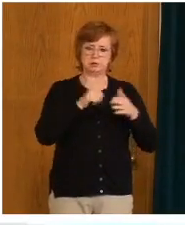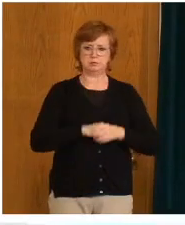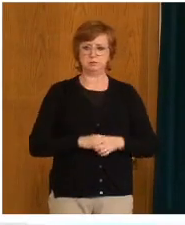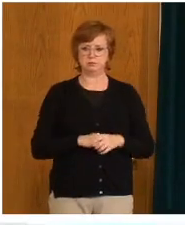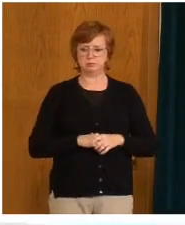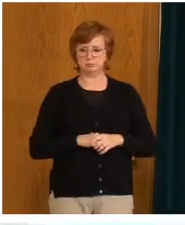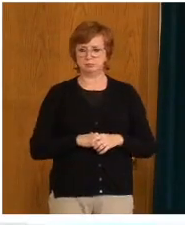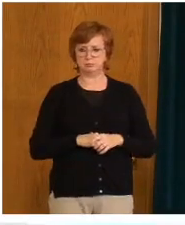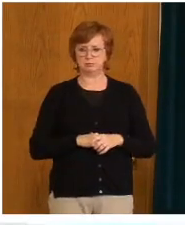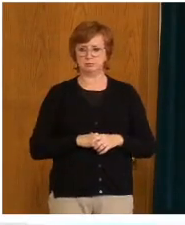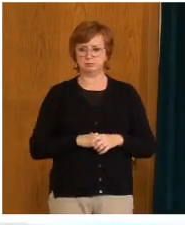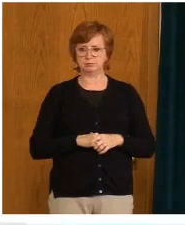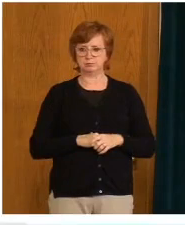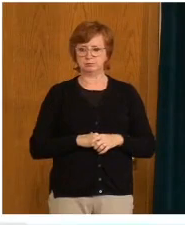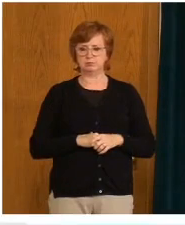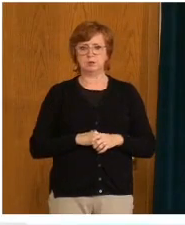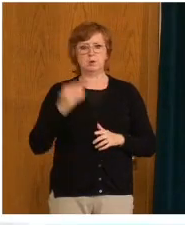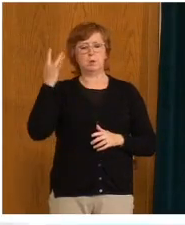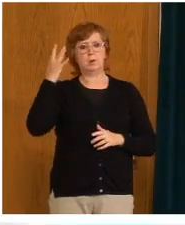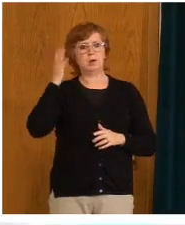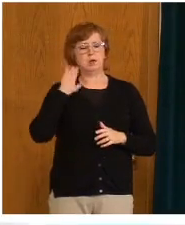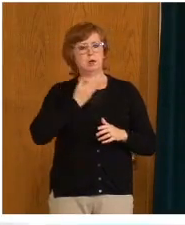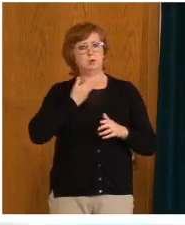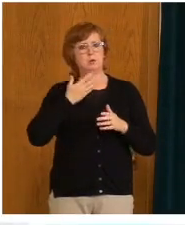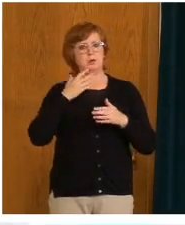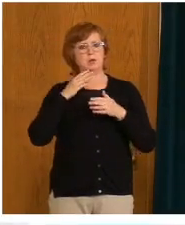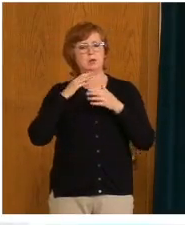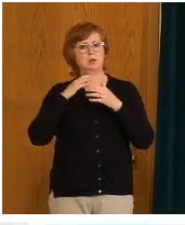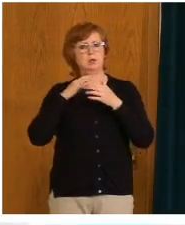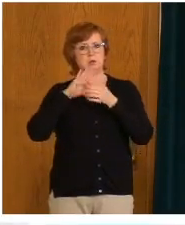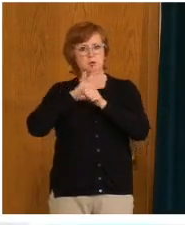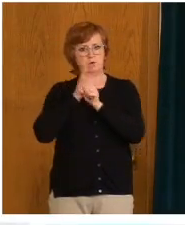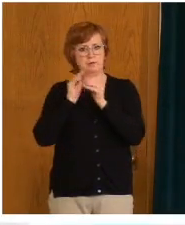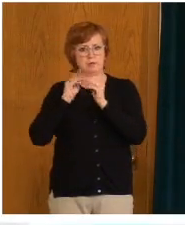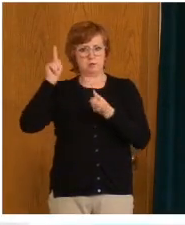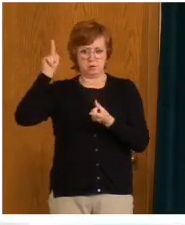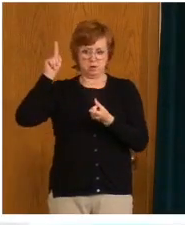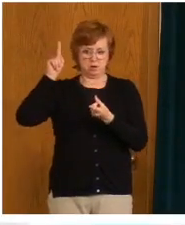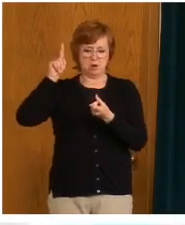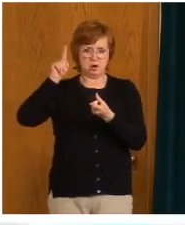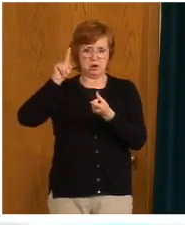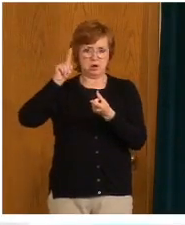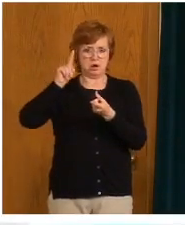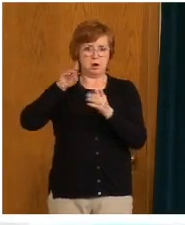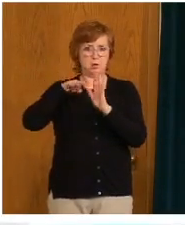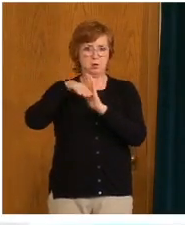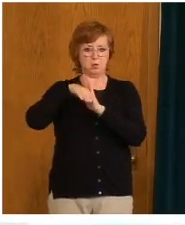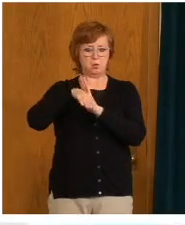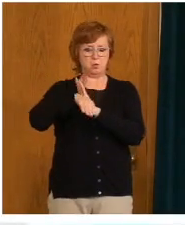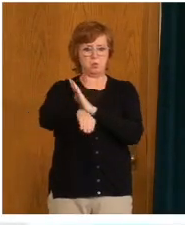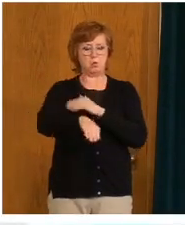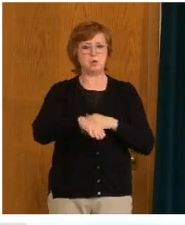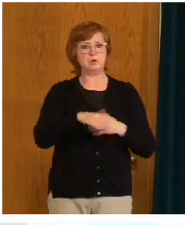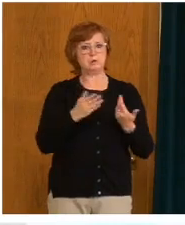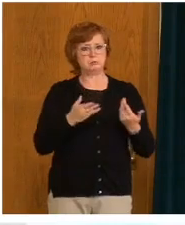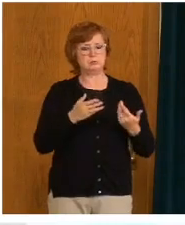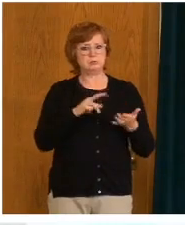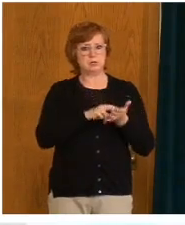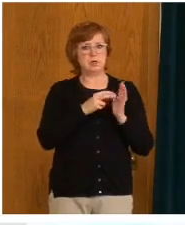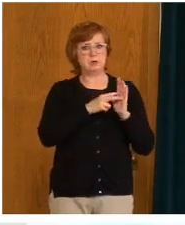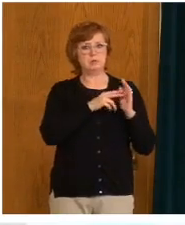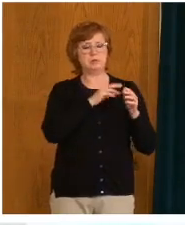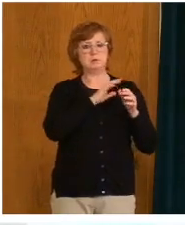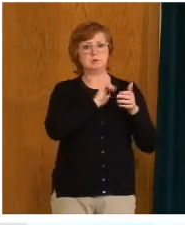our transmission rates come down at a community level, as our vaccination rates come up, certainly outdoor activities like sports